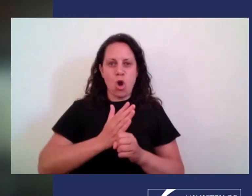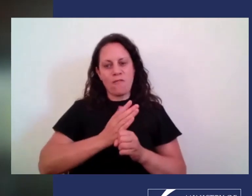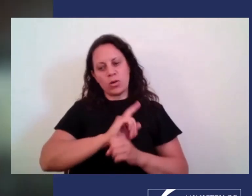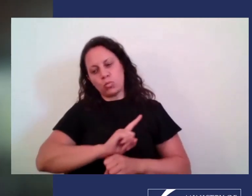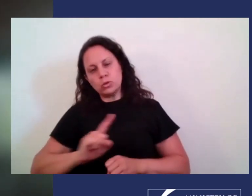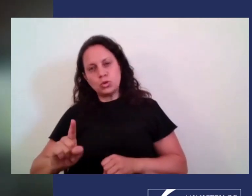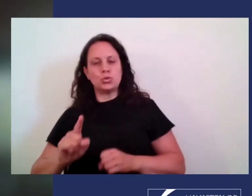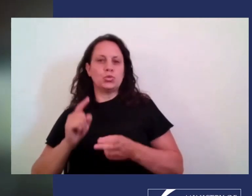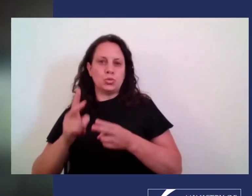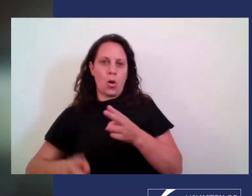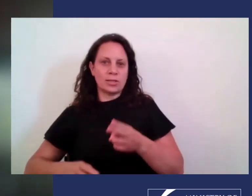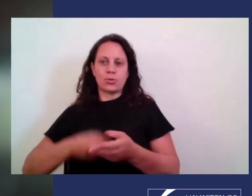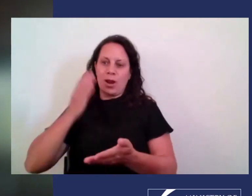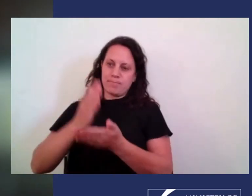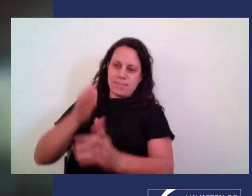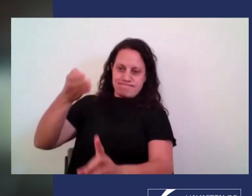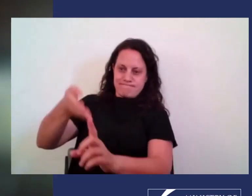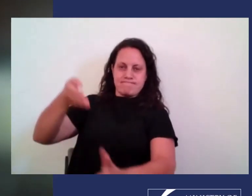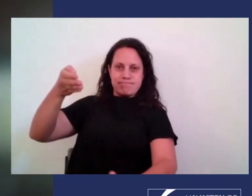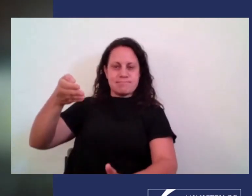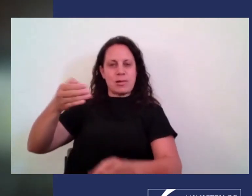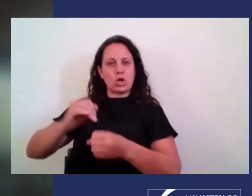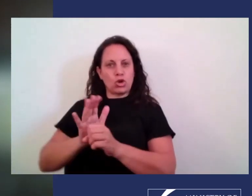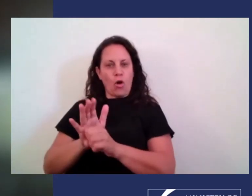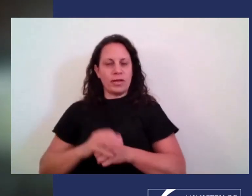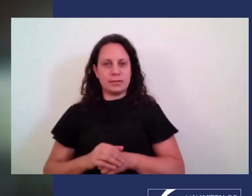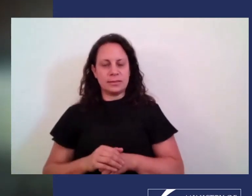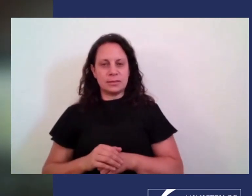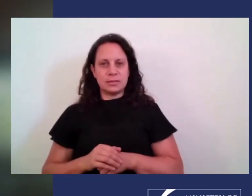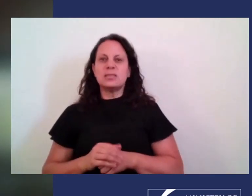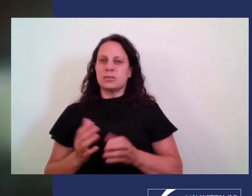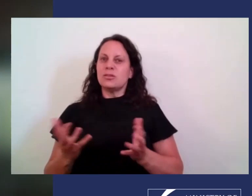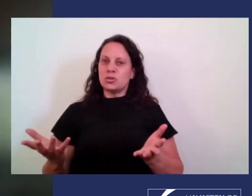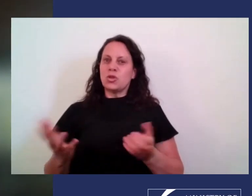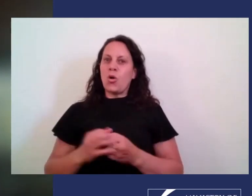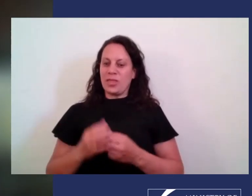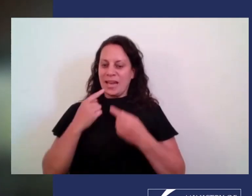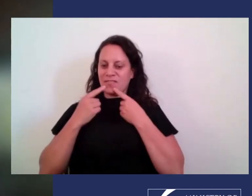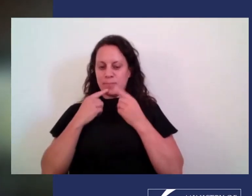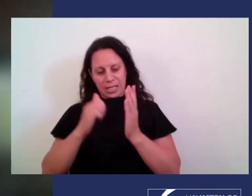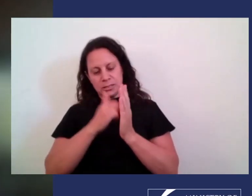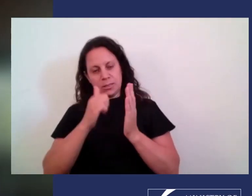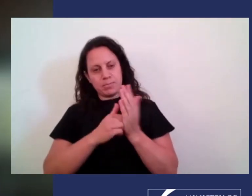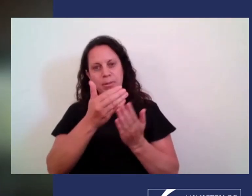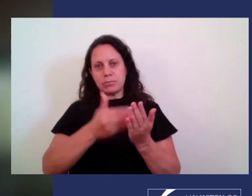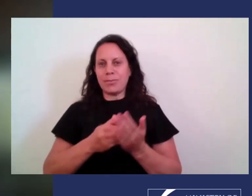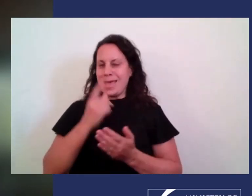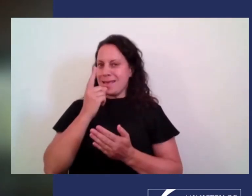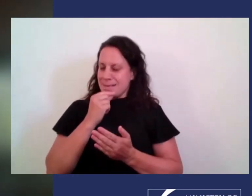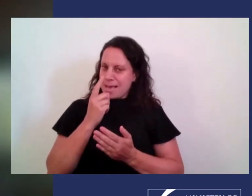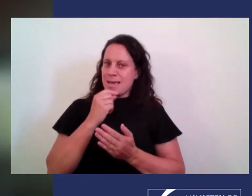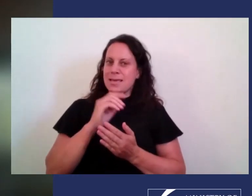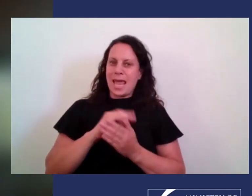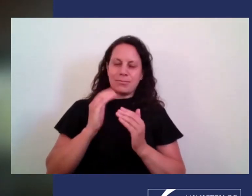definite diagnosis. And it really tells us that this can be a significant illness in children, and it's